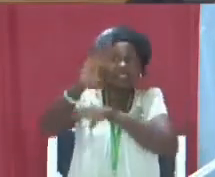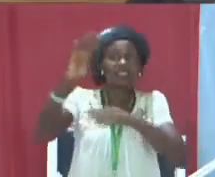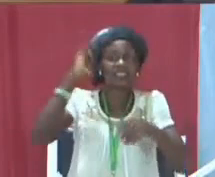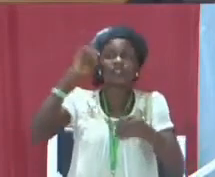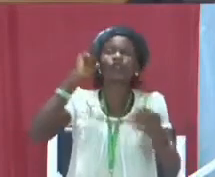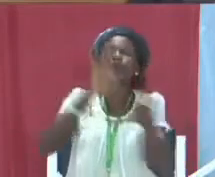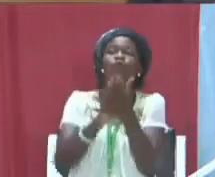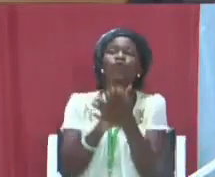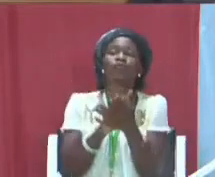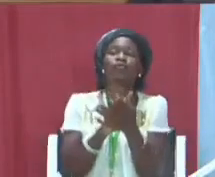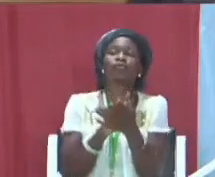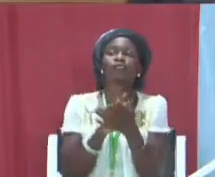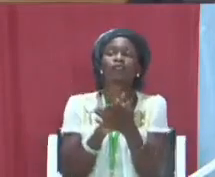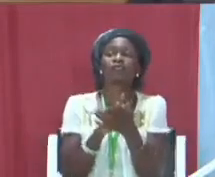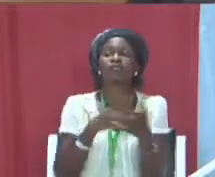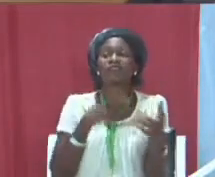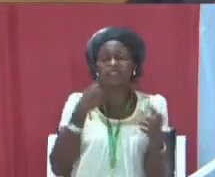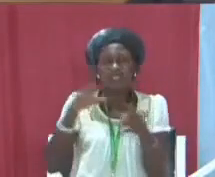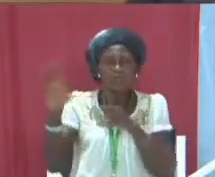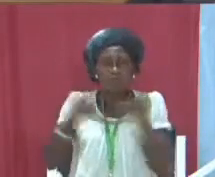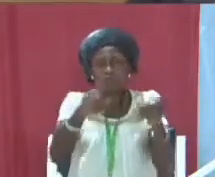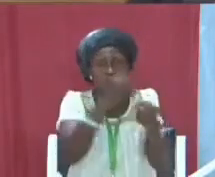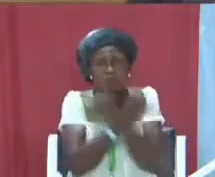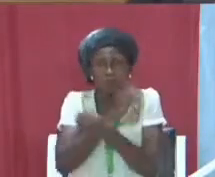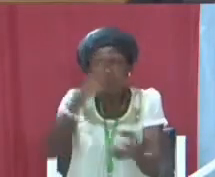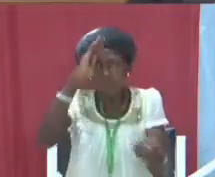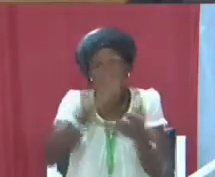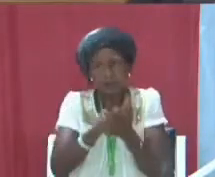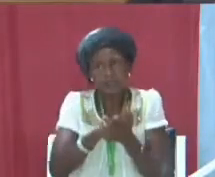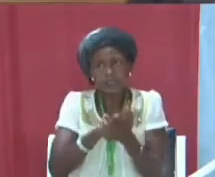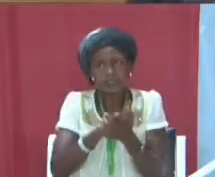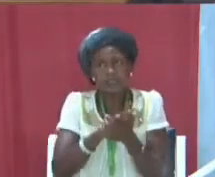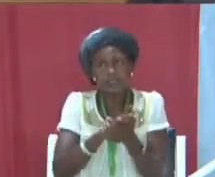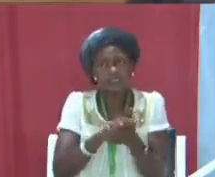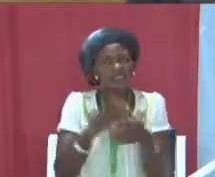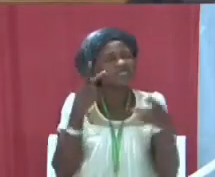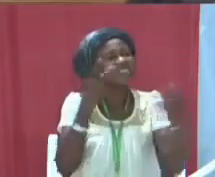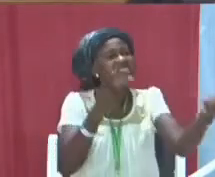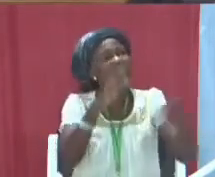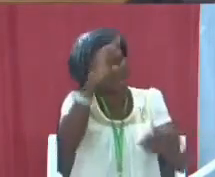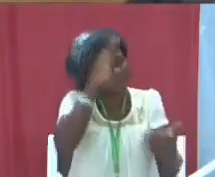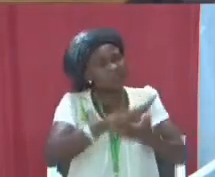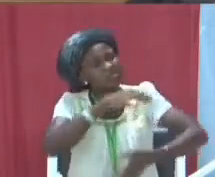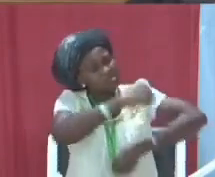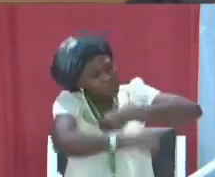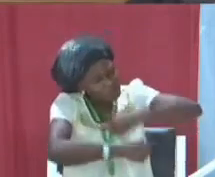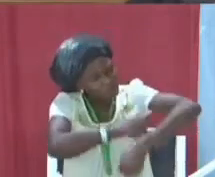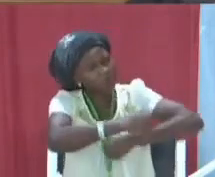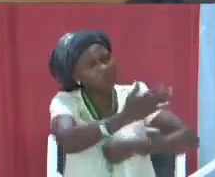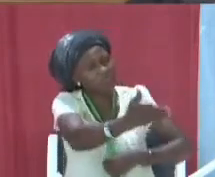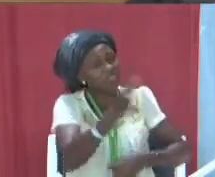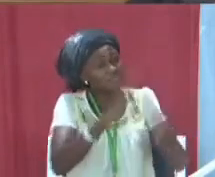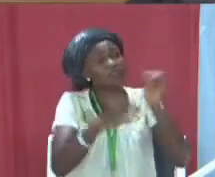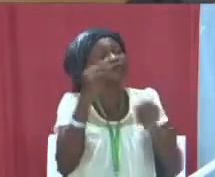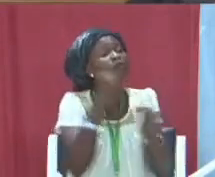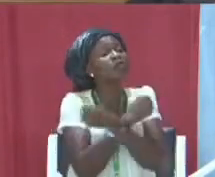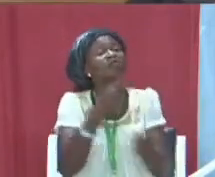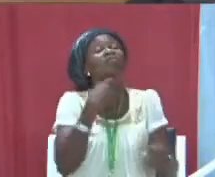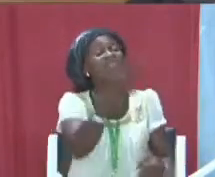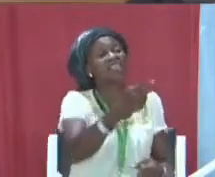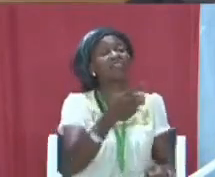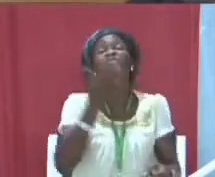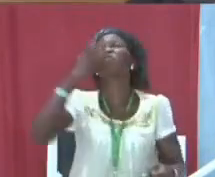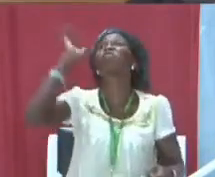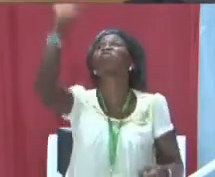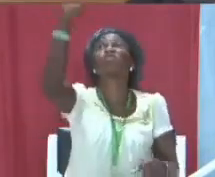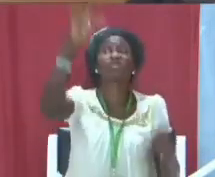wife and said, do you love your husband? Look at him suffering. If you love him, better tell him to curse God